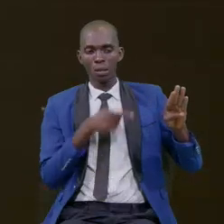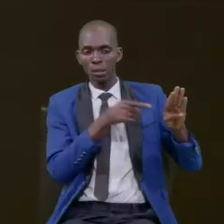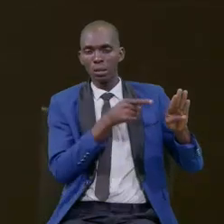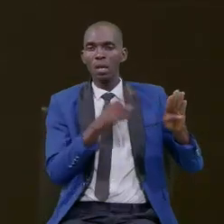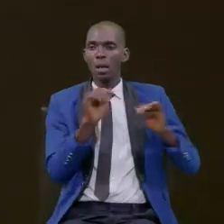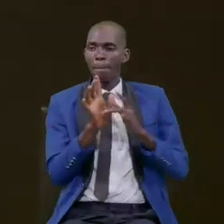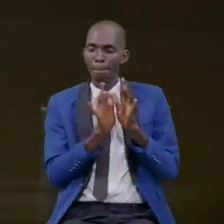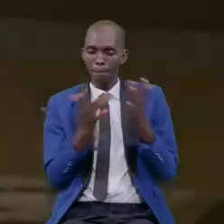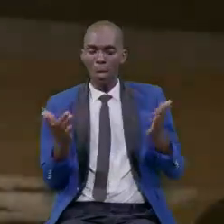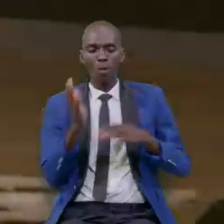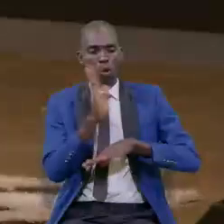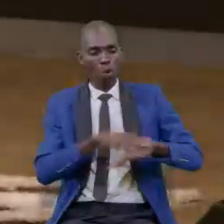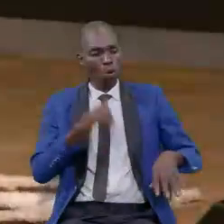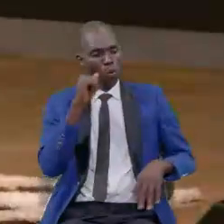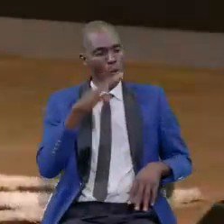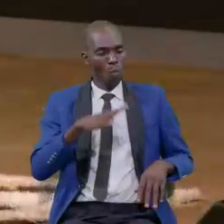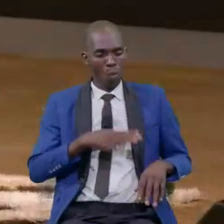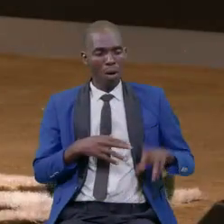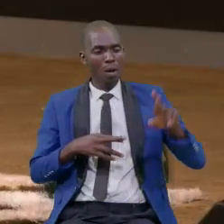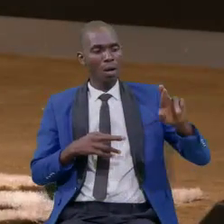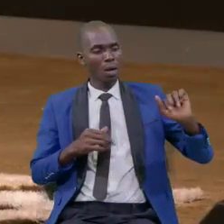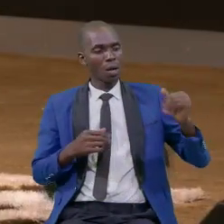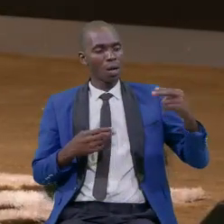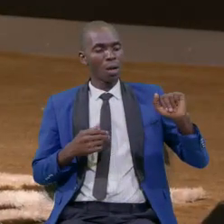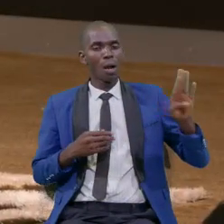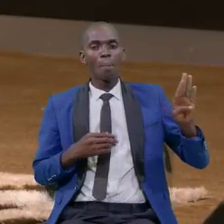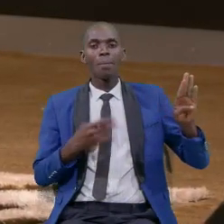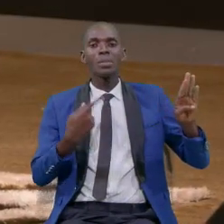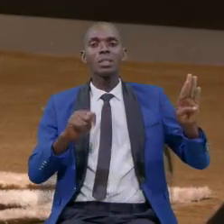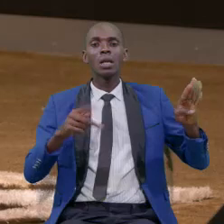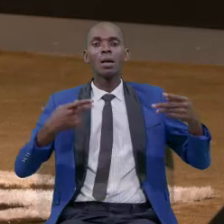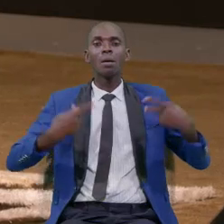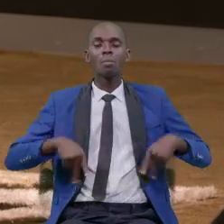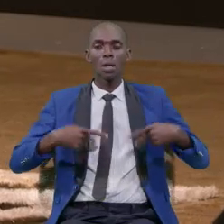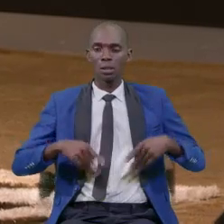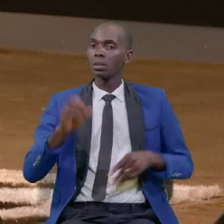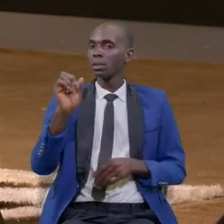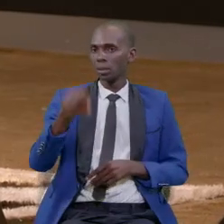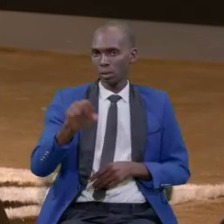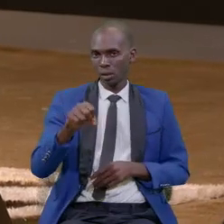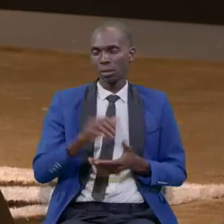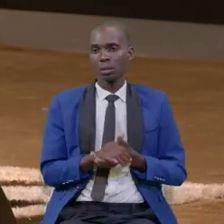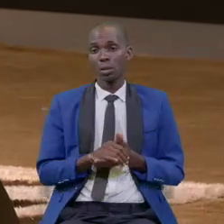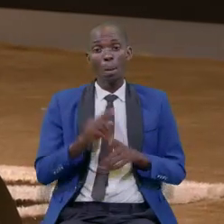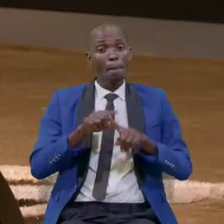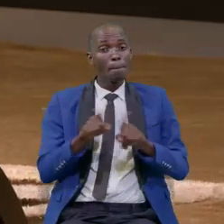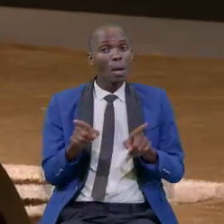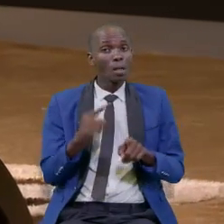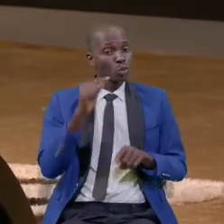New Testament, as Rahab the harlot. True. But she was